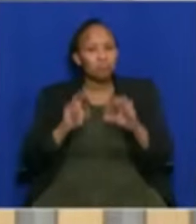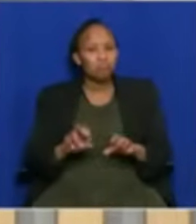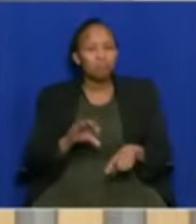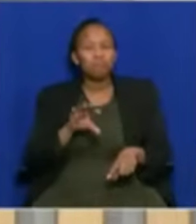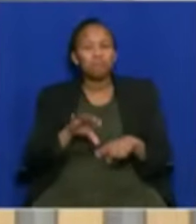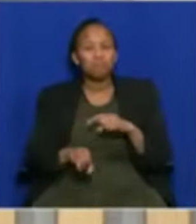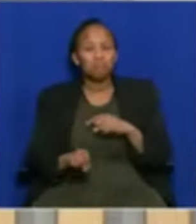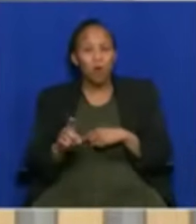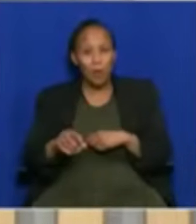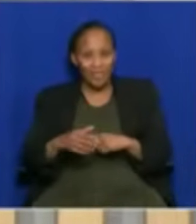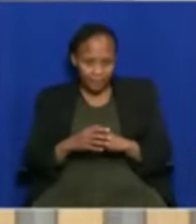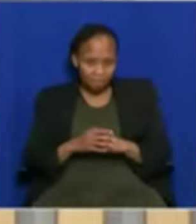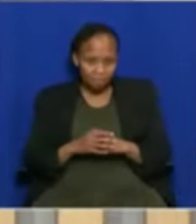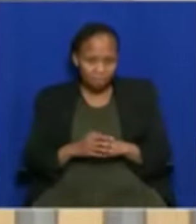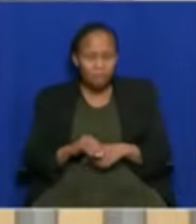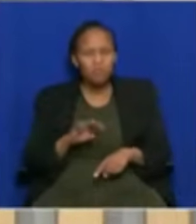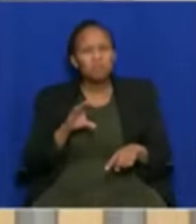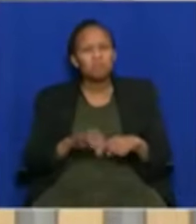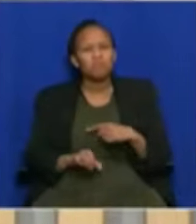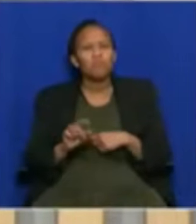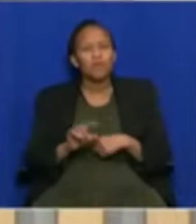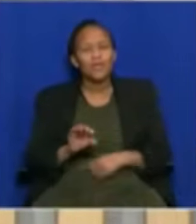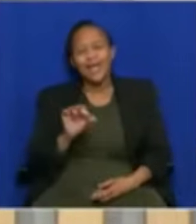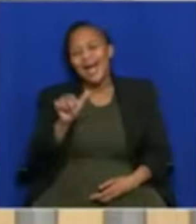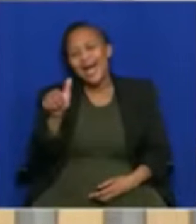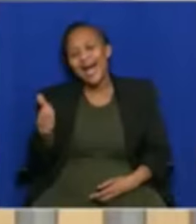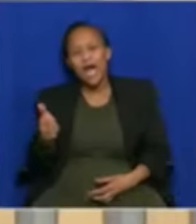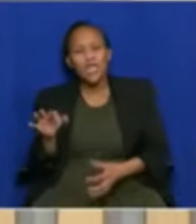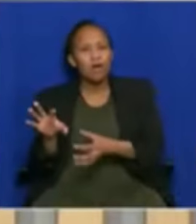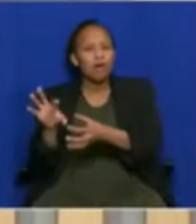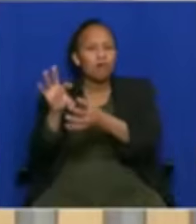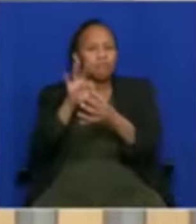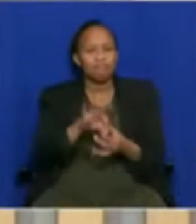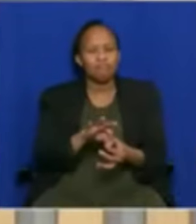another link to that investigation that's there